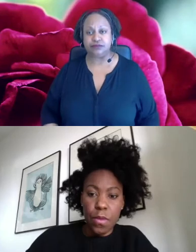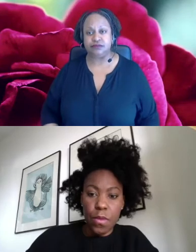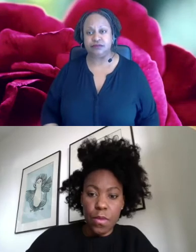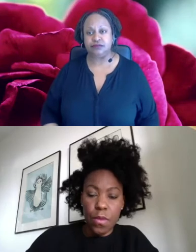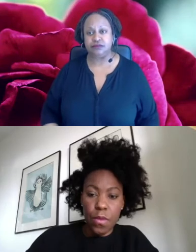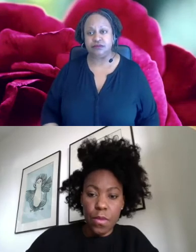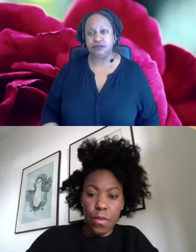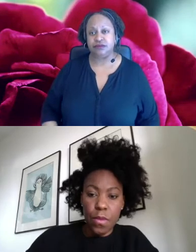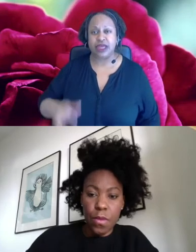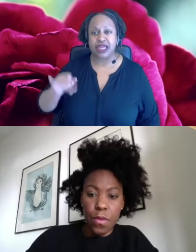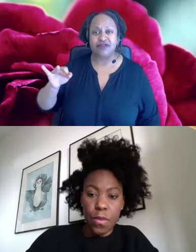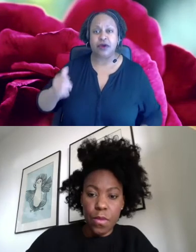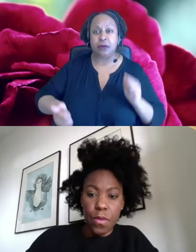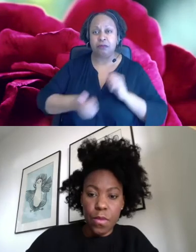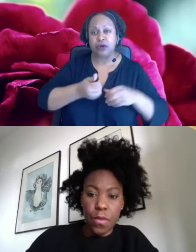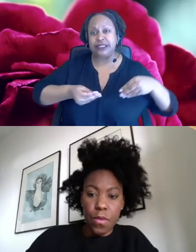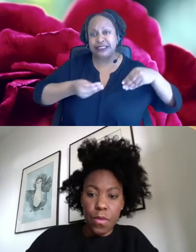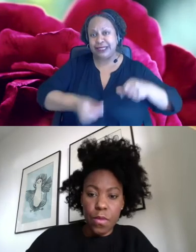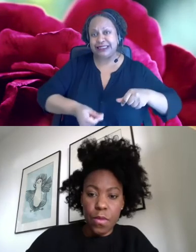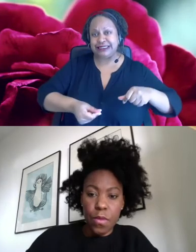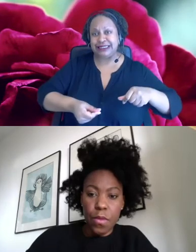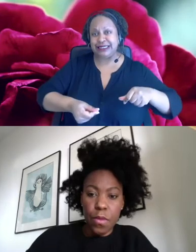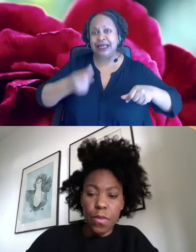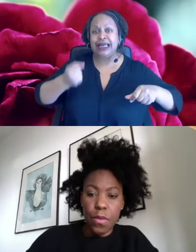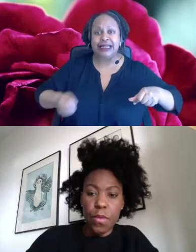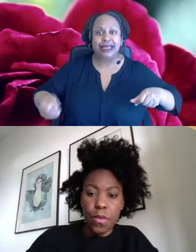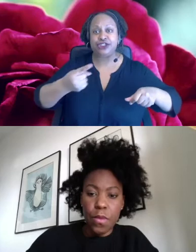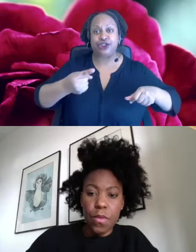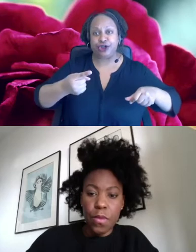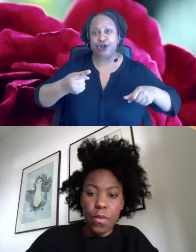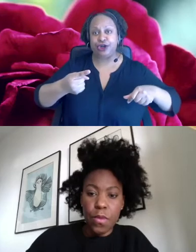if most of the spending happens in the following year,